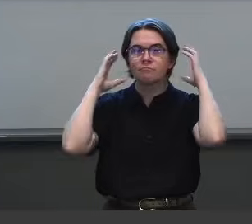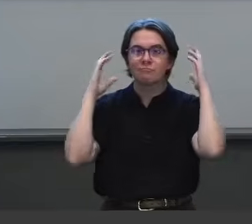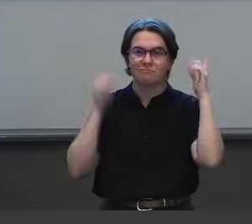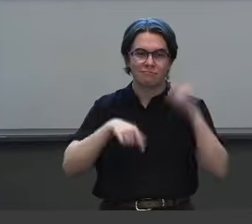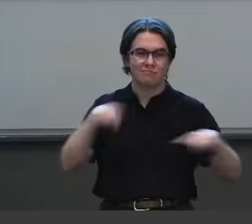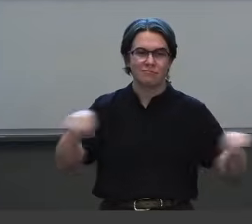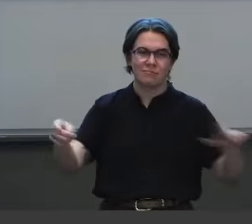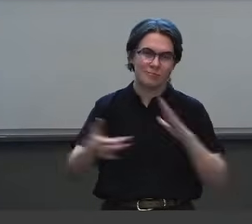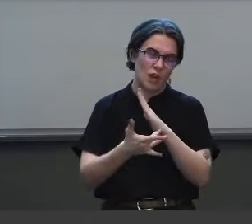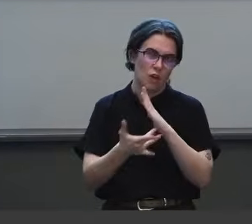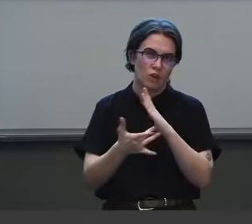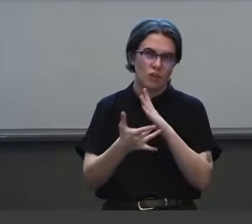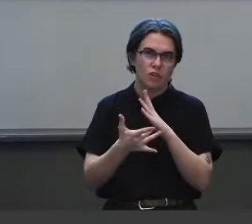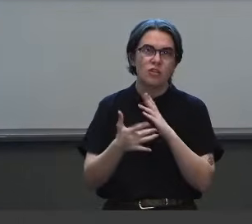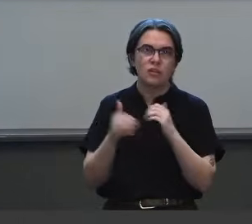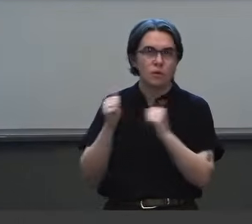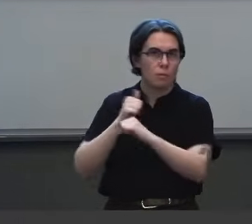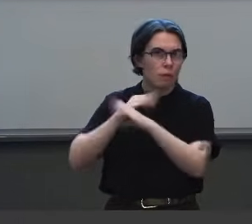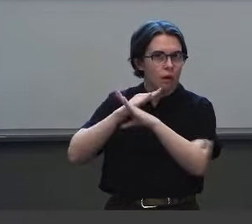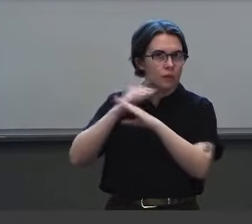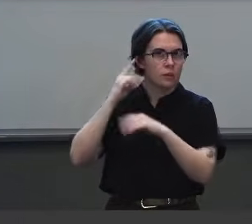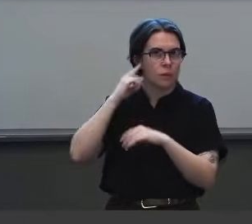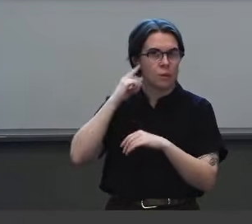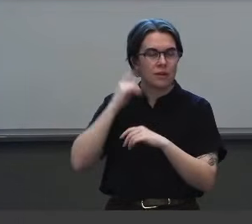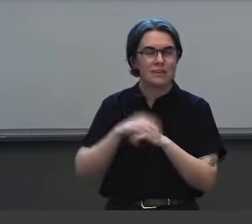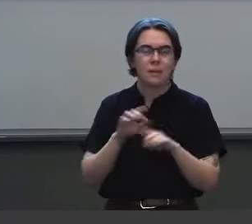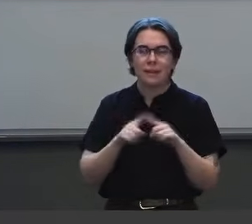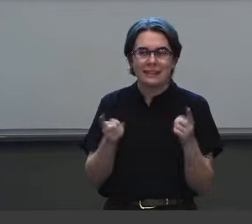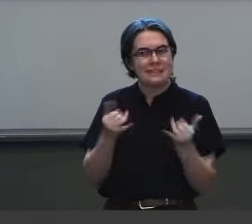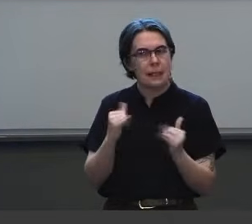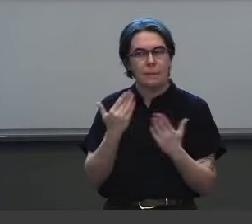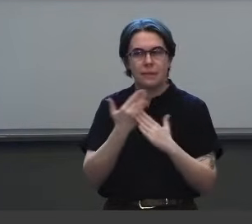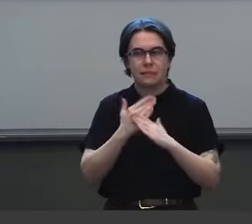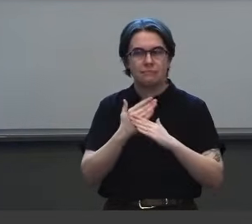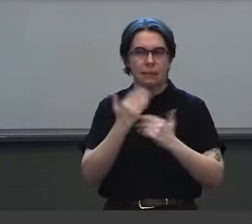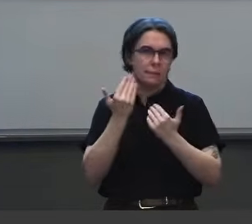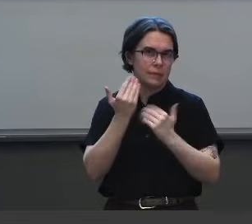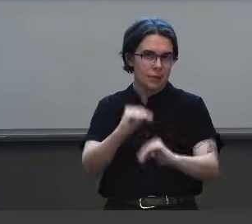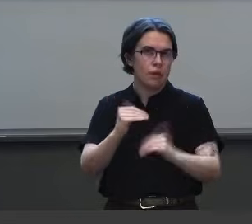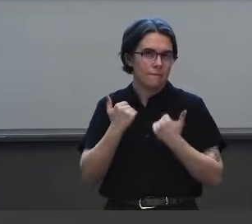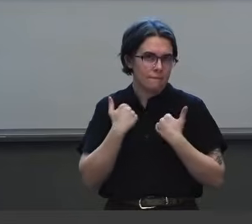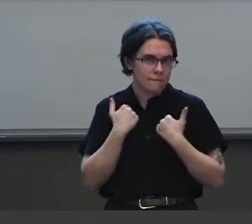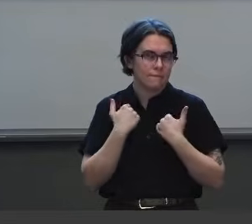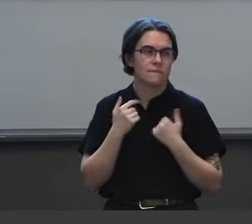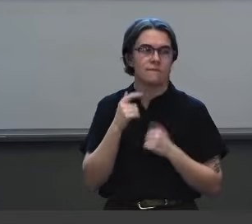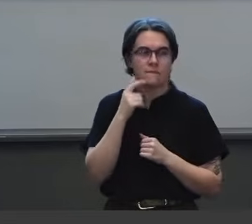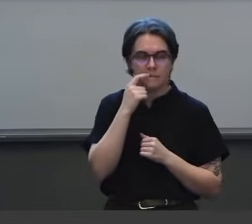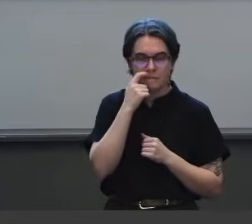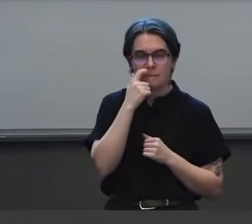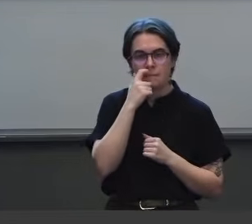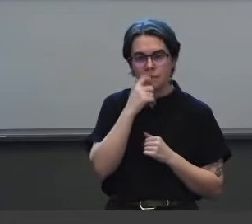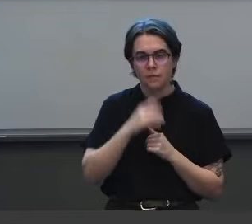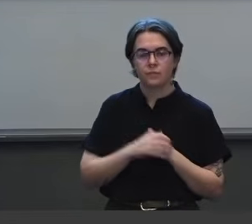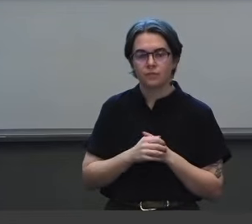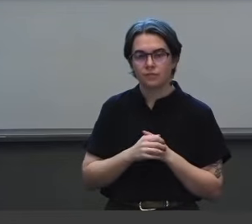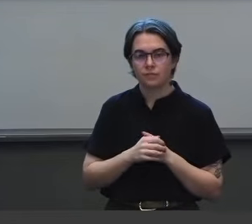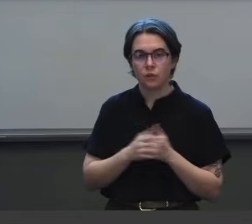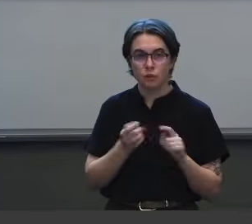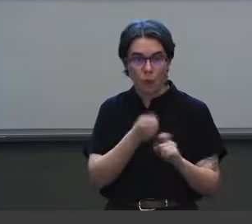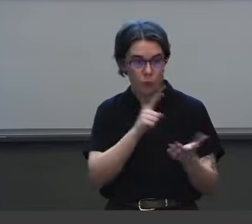noise-canceling headphones. But these also have some limitations, according to the research and our discussions